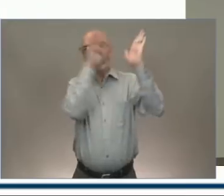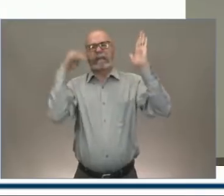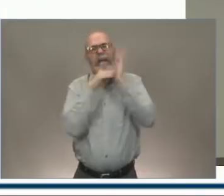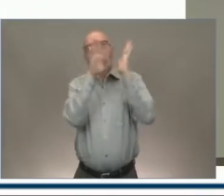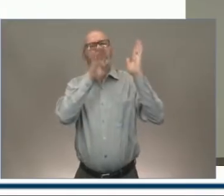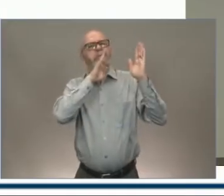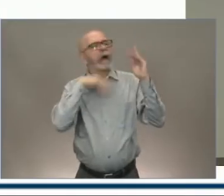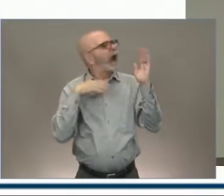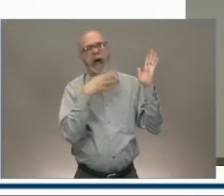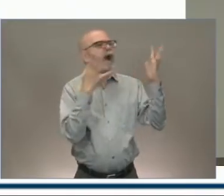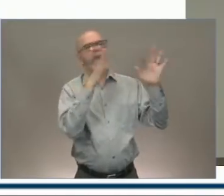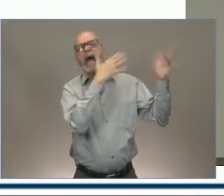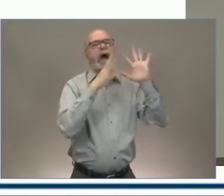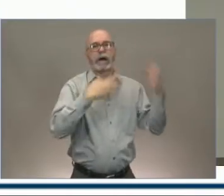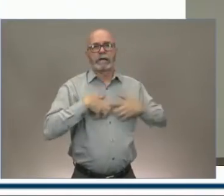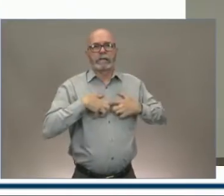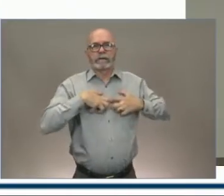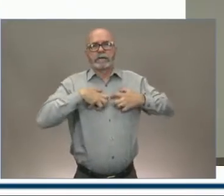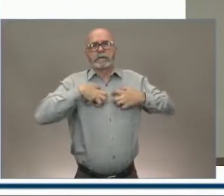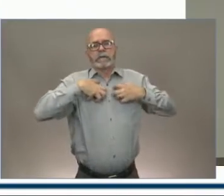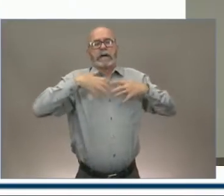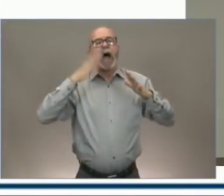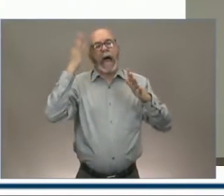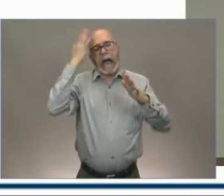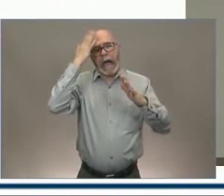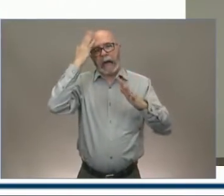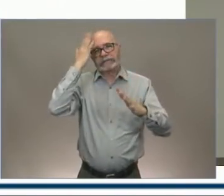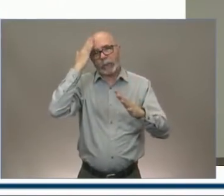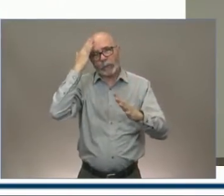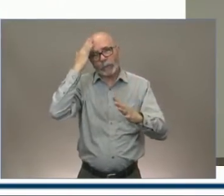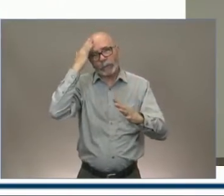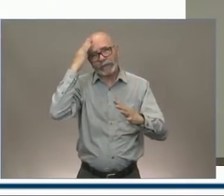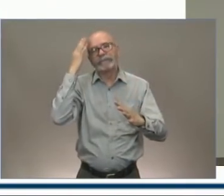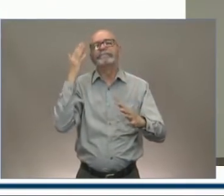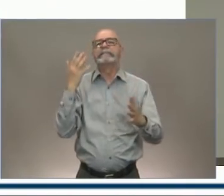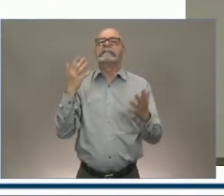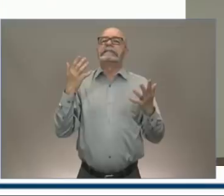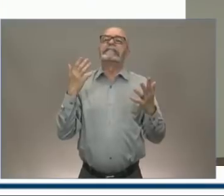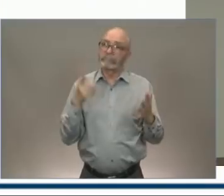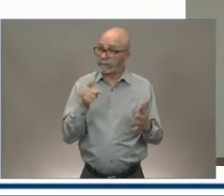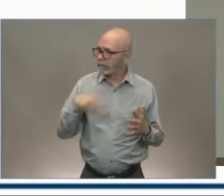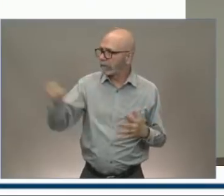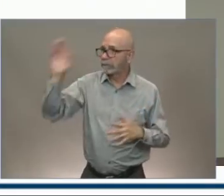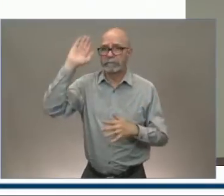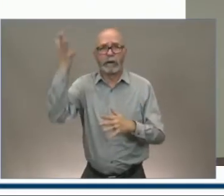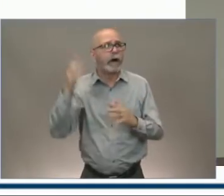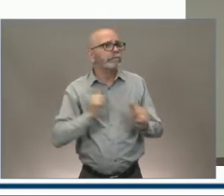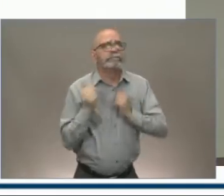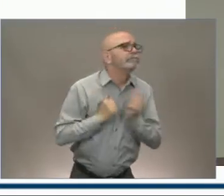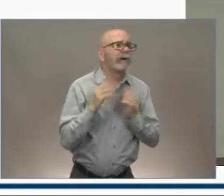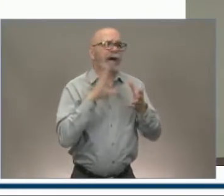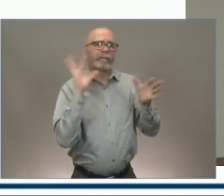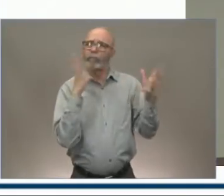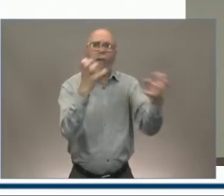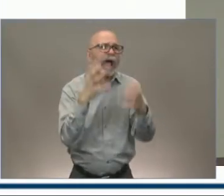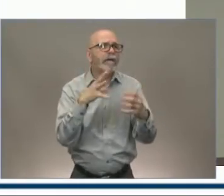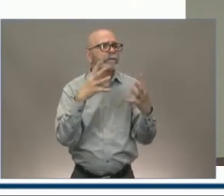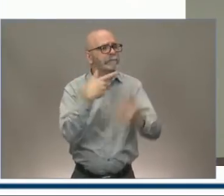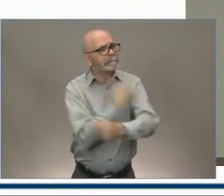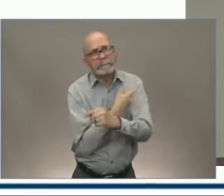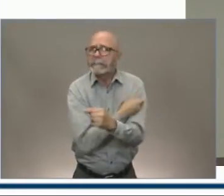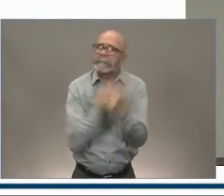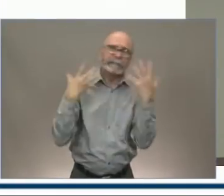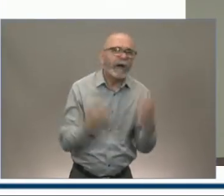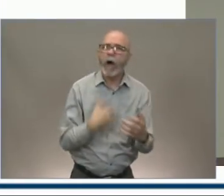But if there's a silver lining in that, it is recognizing the interest and the fact that so many people are anxious to get a vaccine as soon as